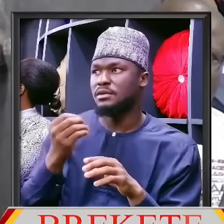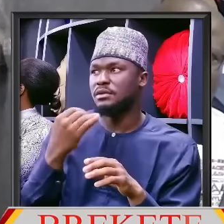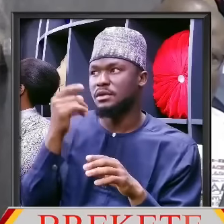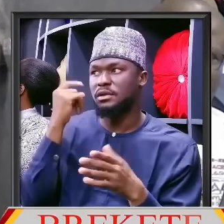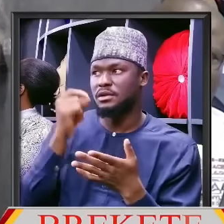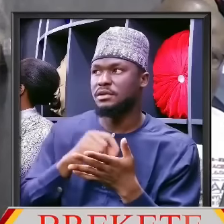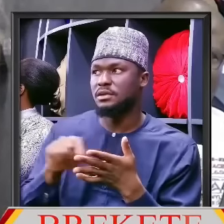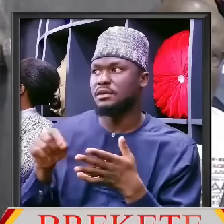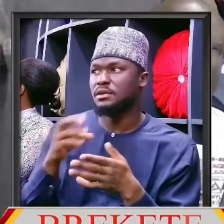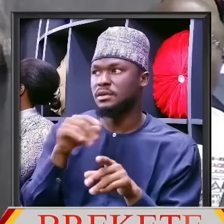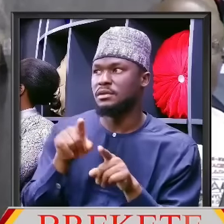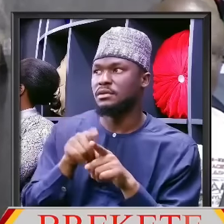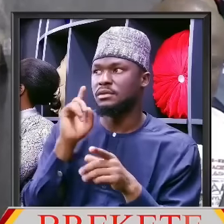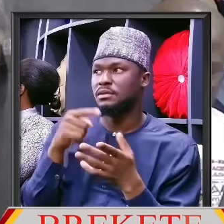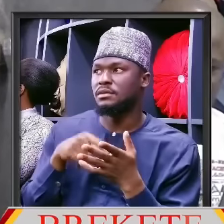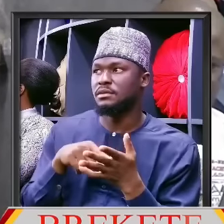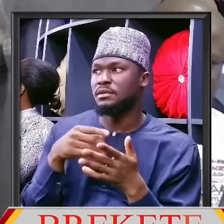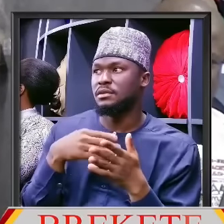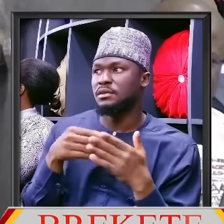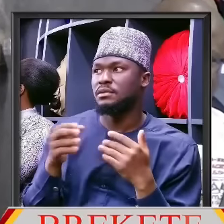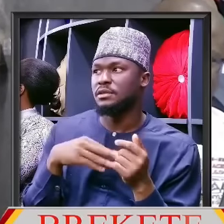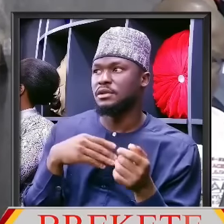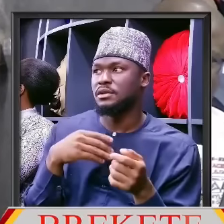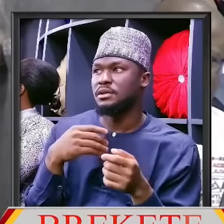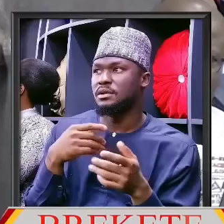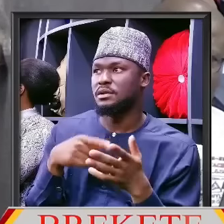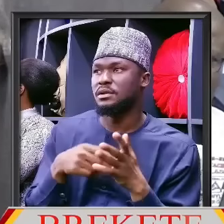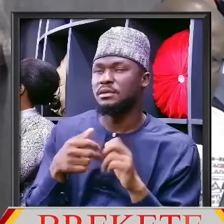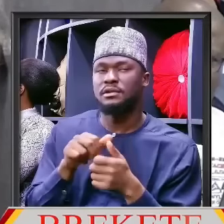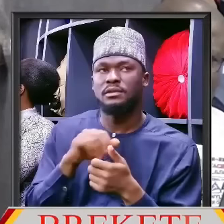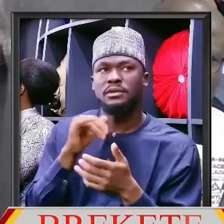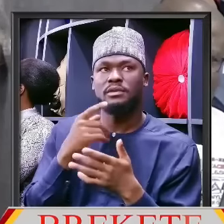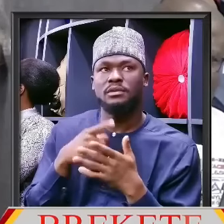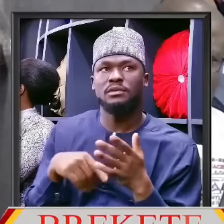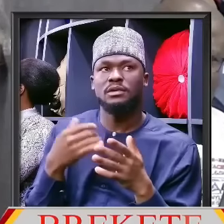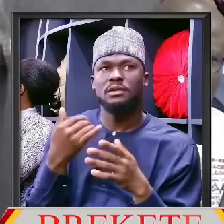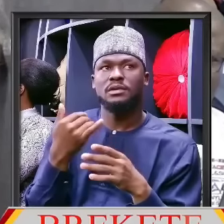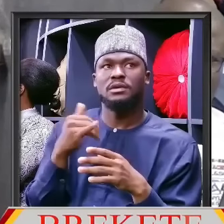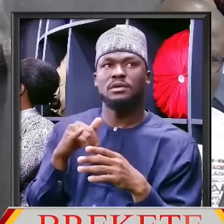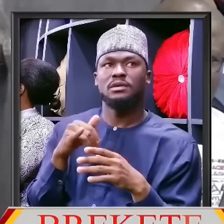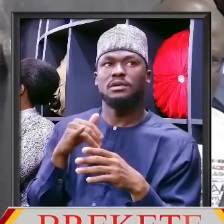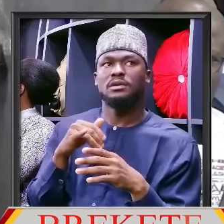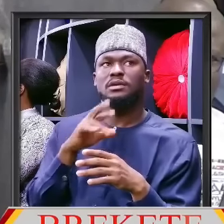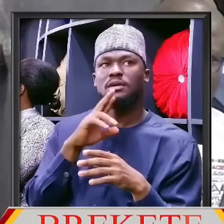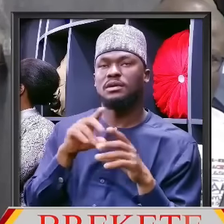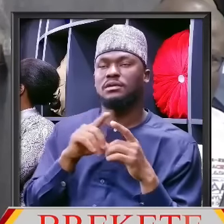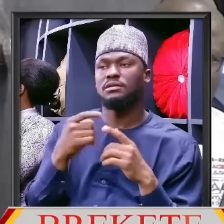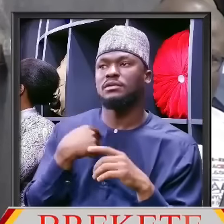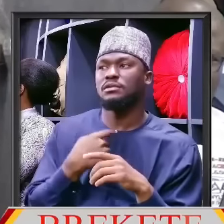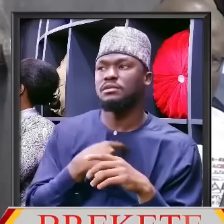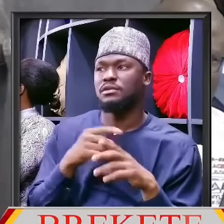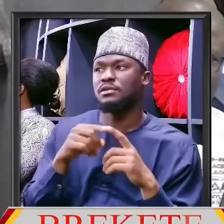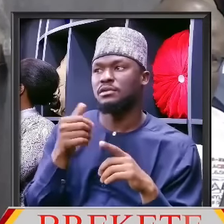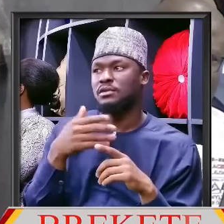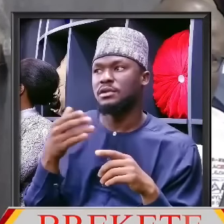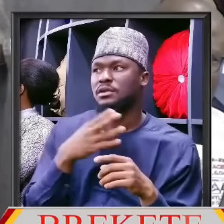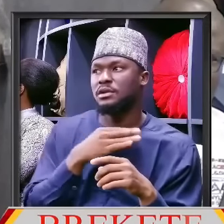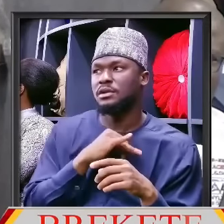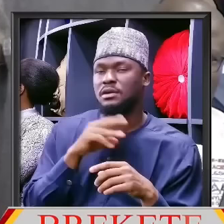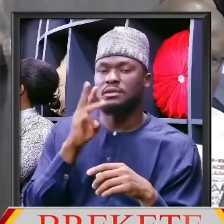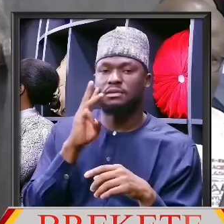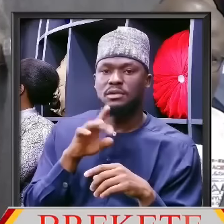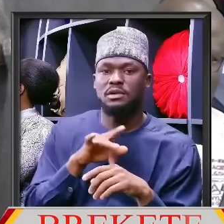of political vendetta for all this matter. Because if not this problem, day, night and day, where would they resolve it? We don't do everything. I go